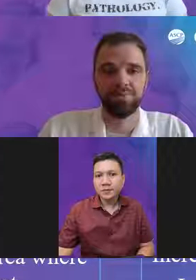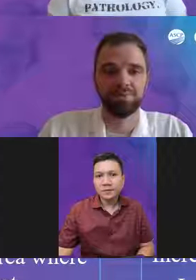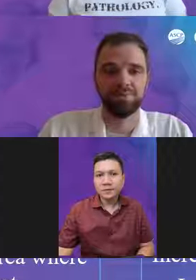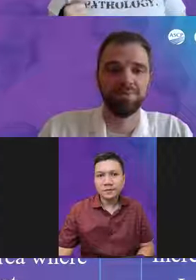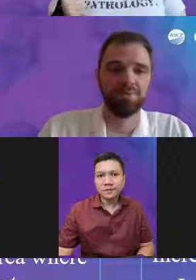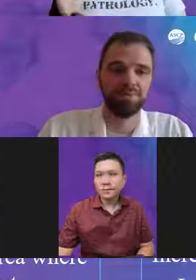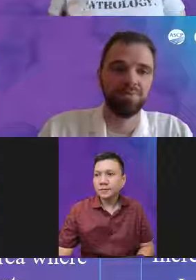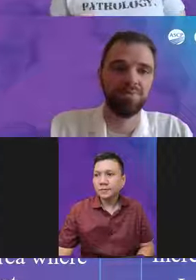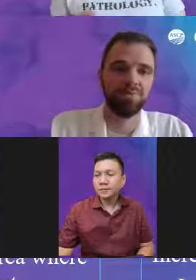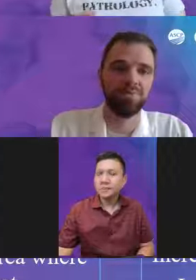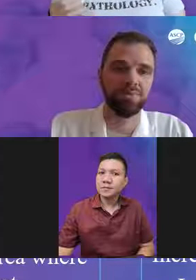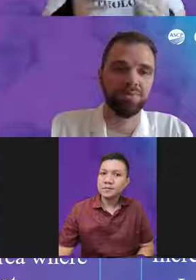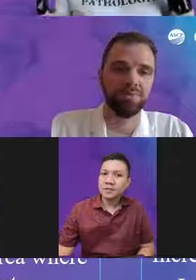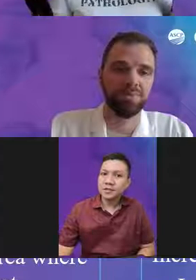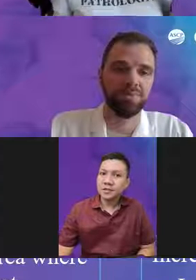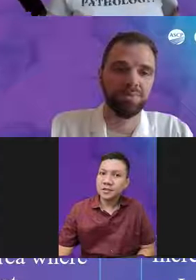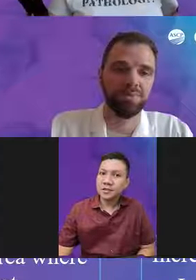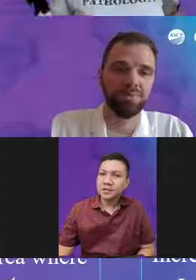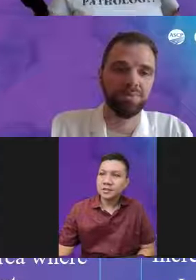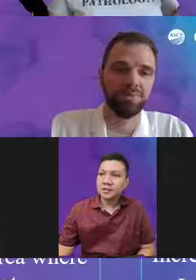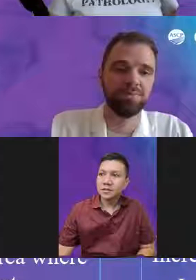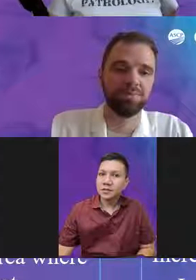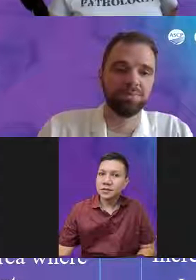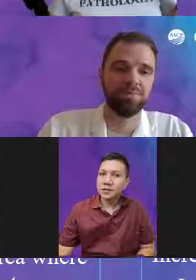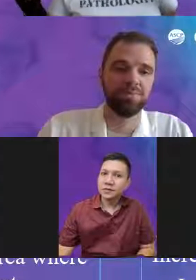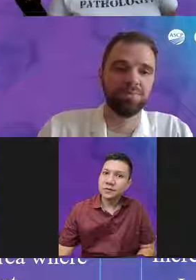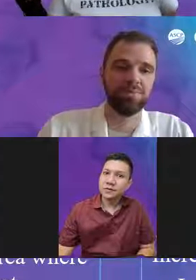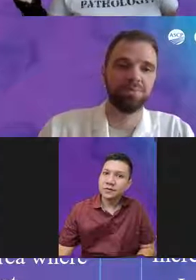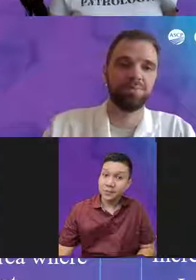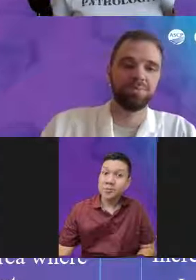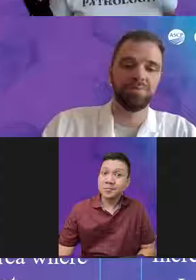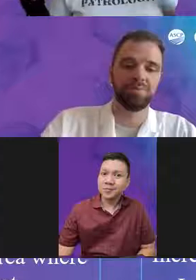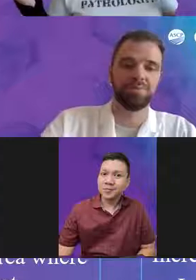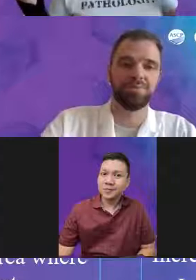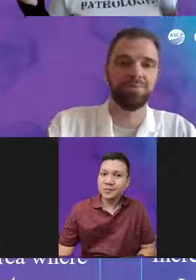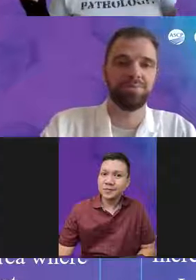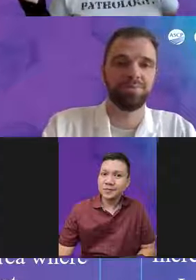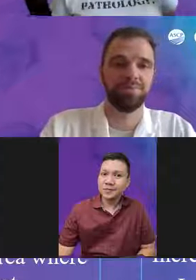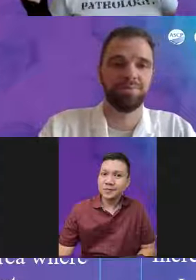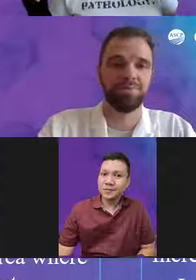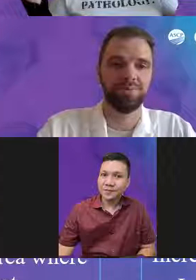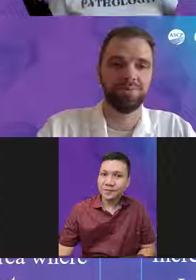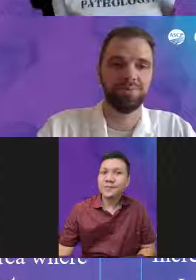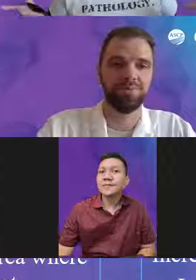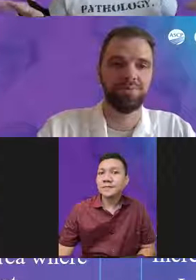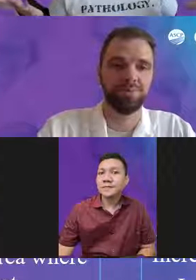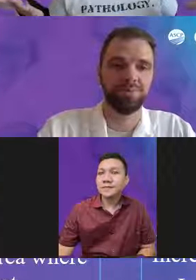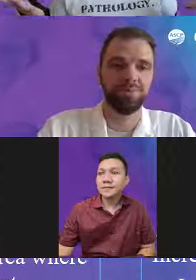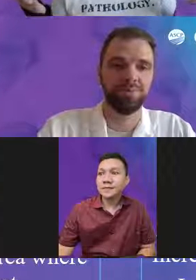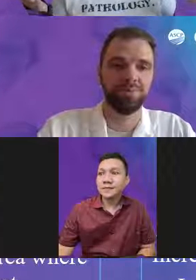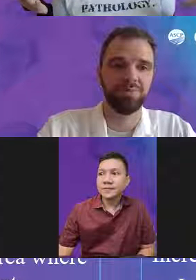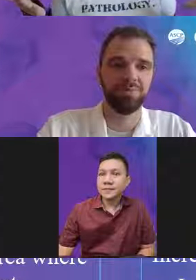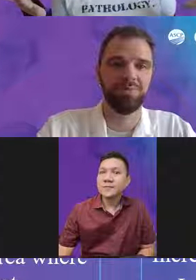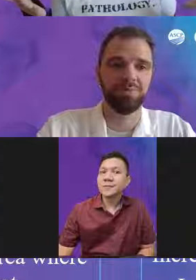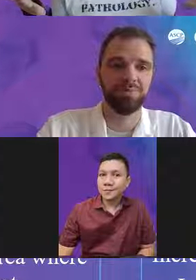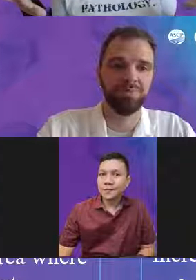right. Because if you are not, so we're talking Cell Bowl like it's football. If you don't have your entire team, how do you